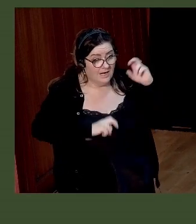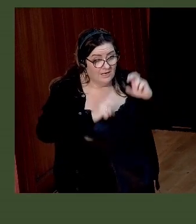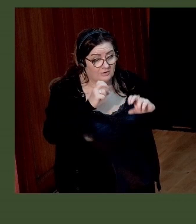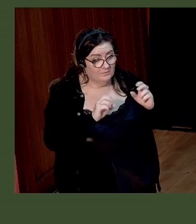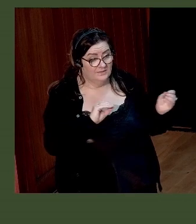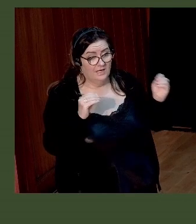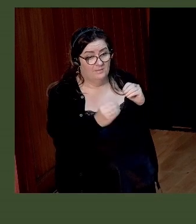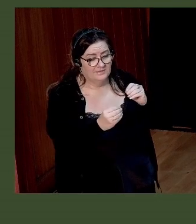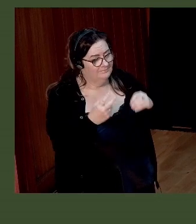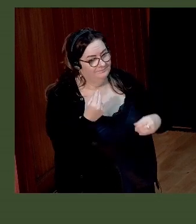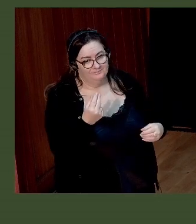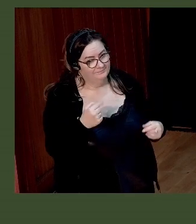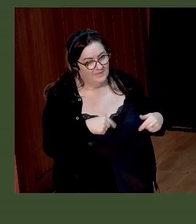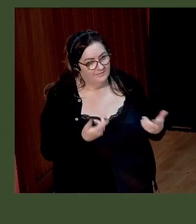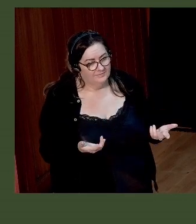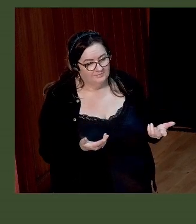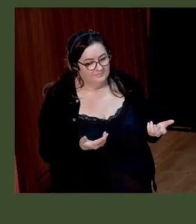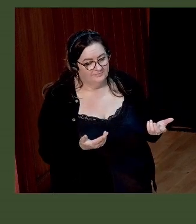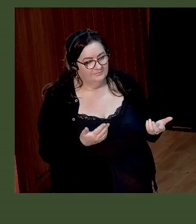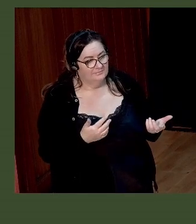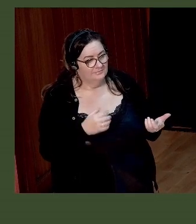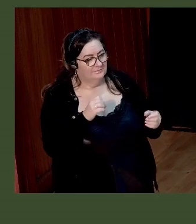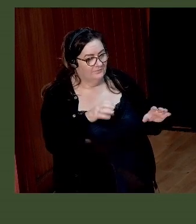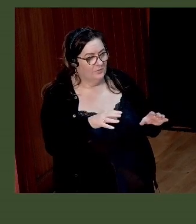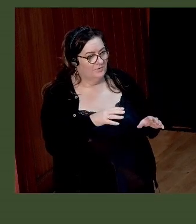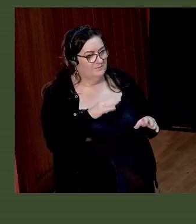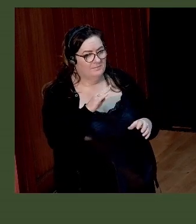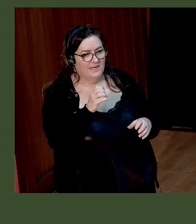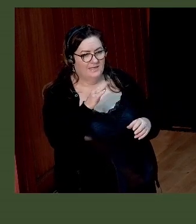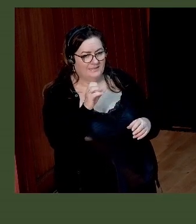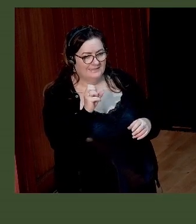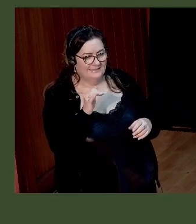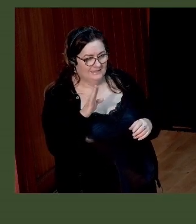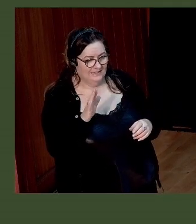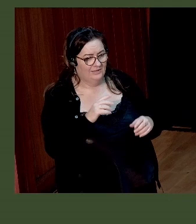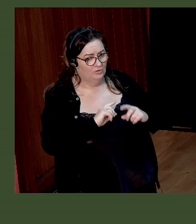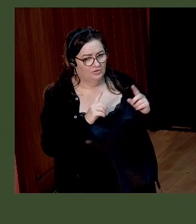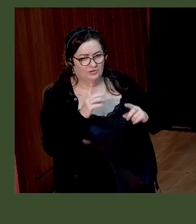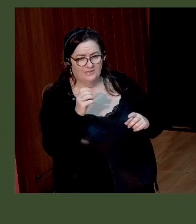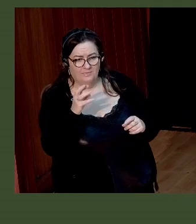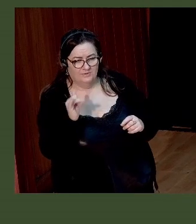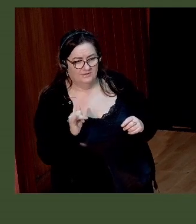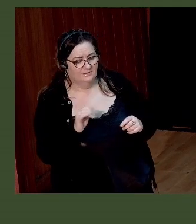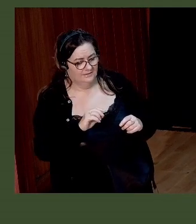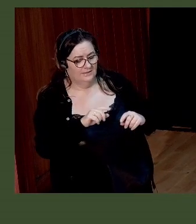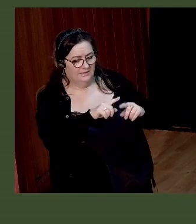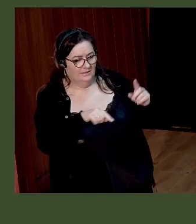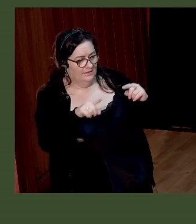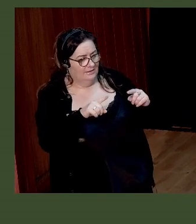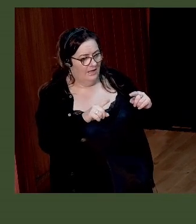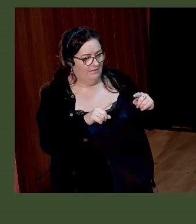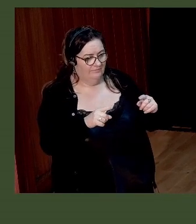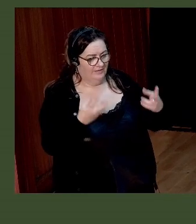that it could be the other way around. There's no doubt that the likes of Baisley and many other deputies were committed to the cause of